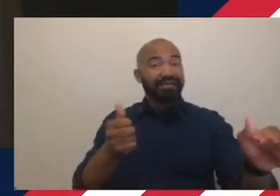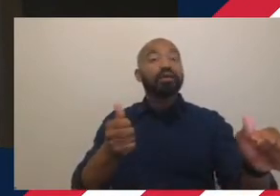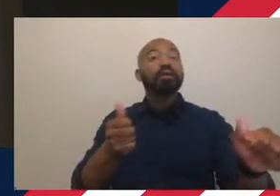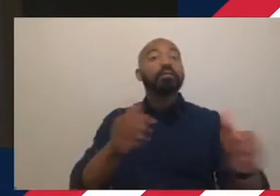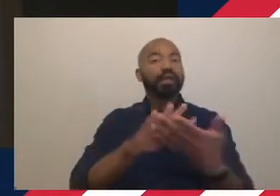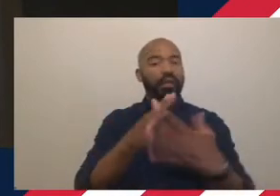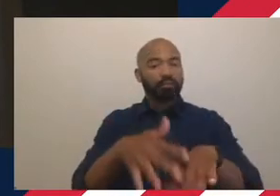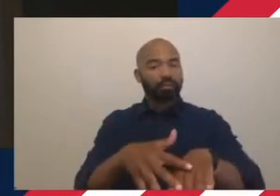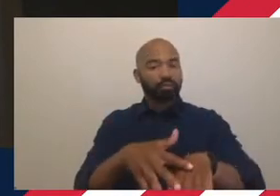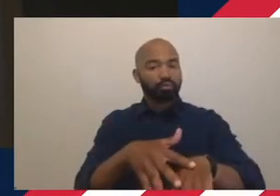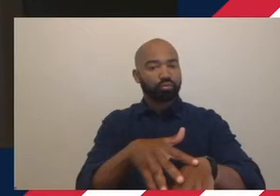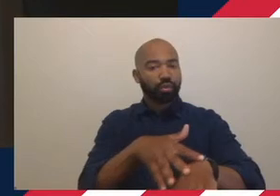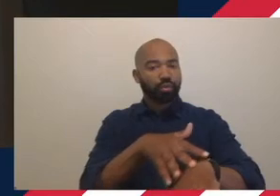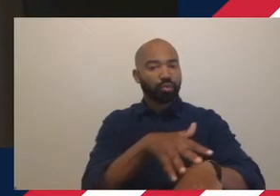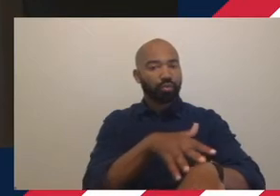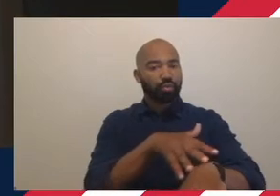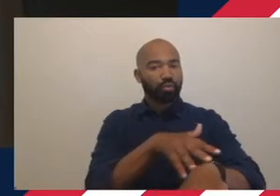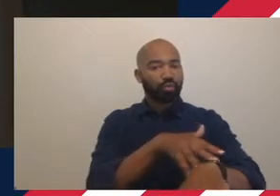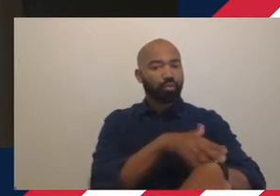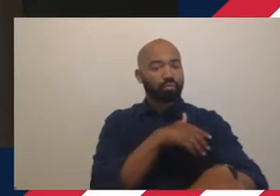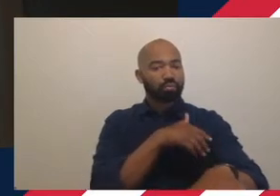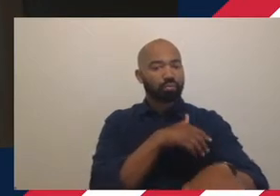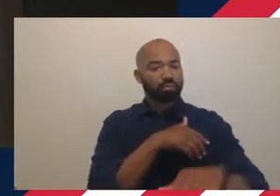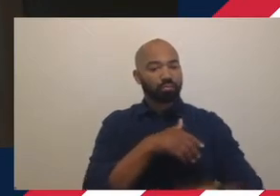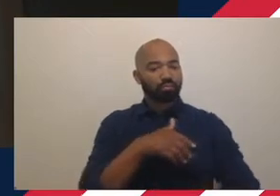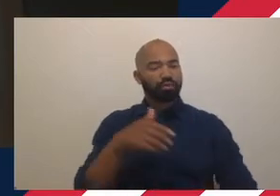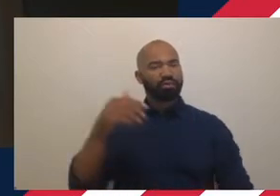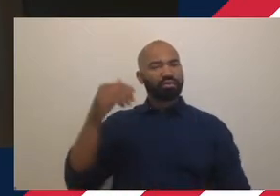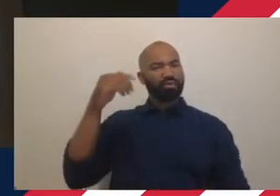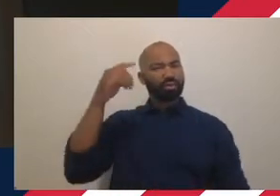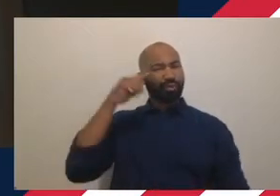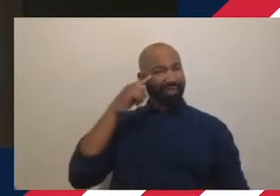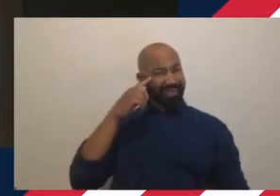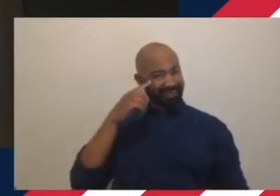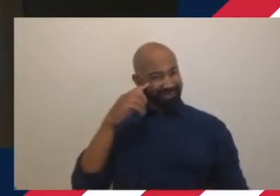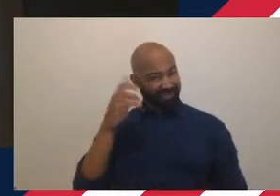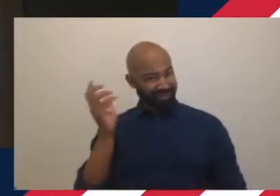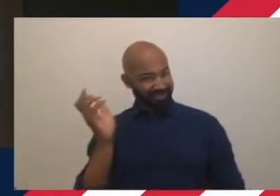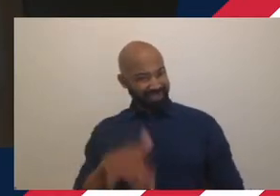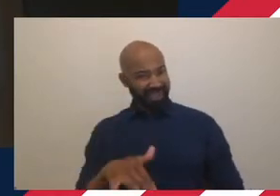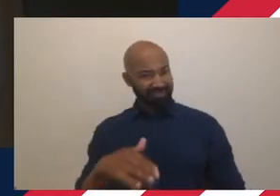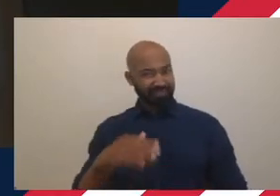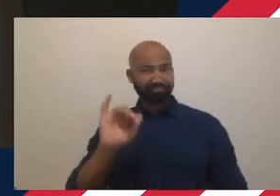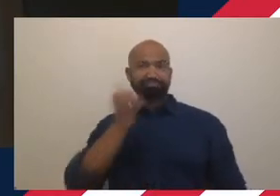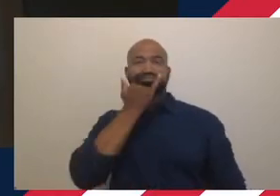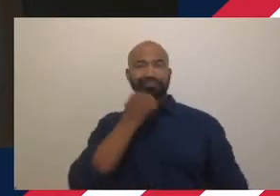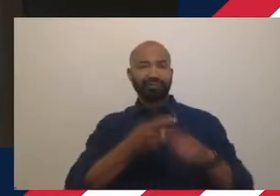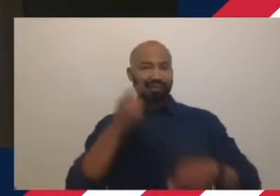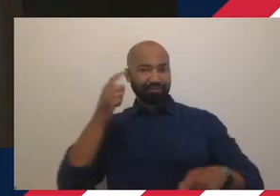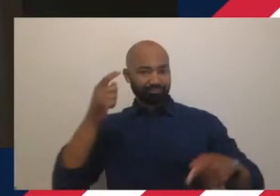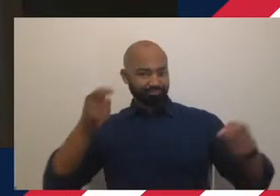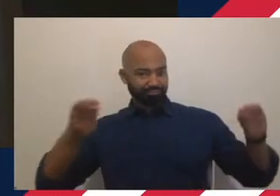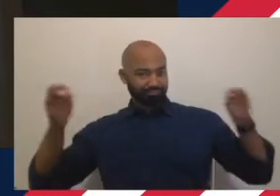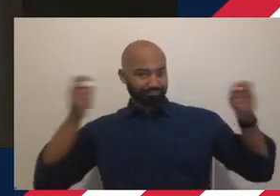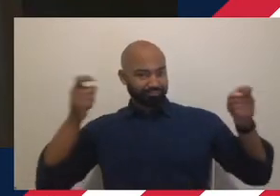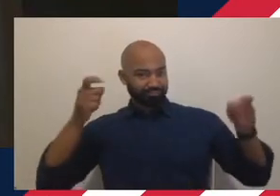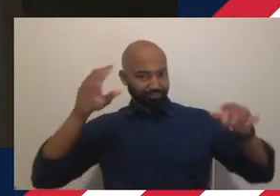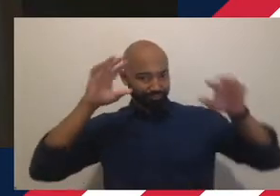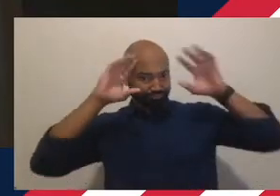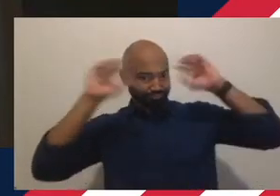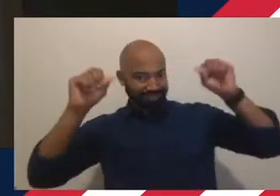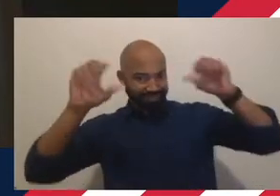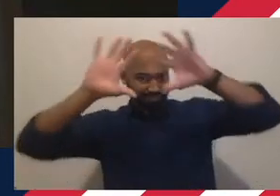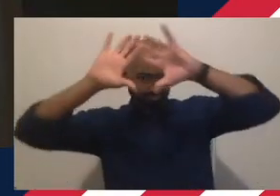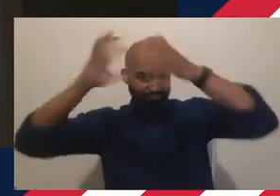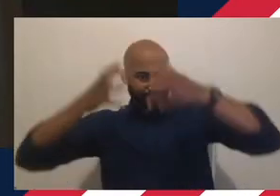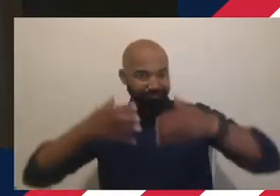think that was a mistake by the administration to waive line speeds to make the lines go